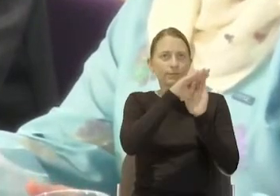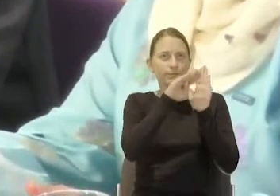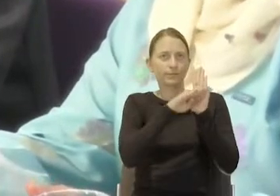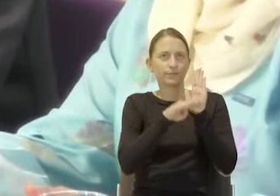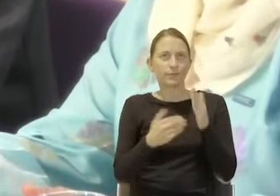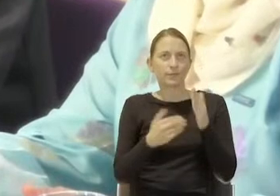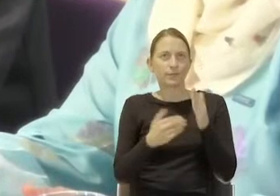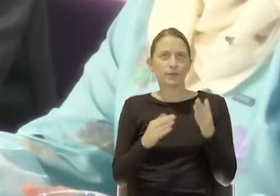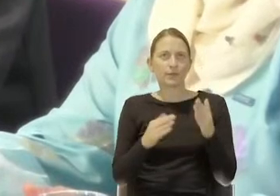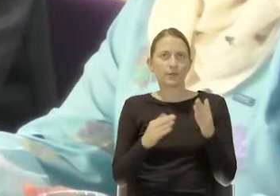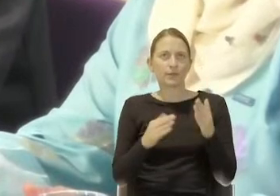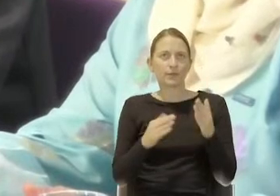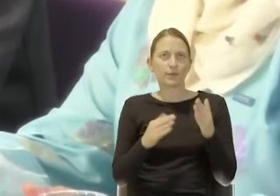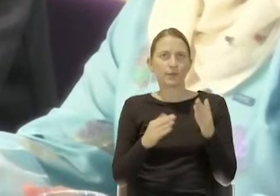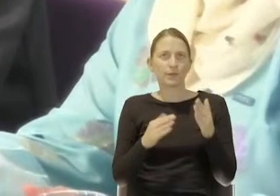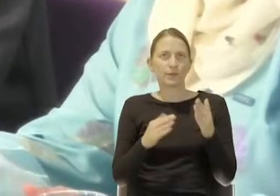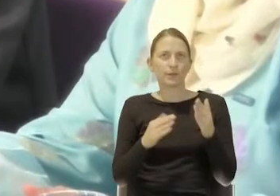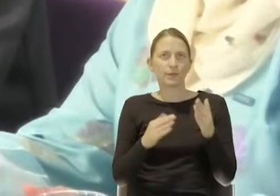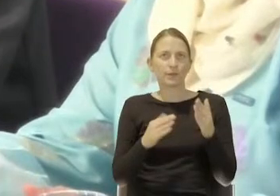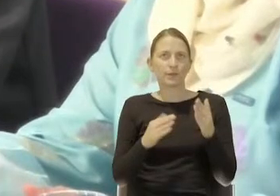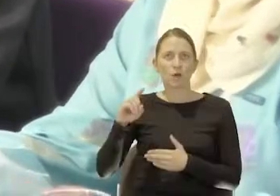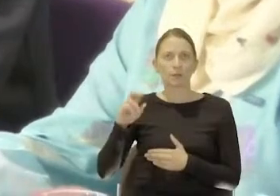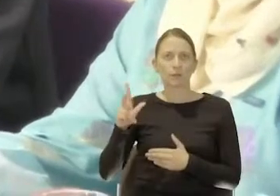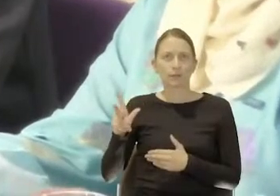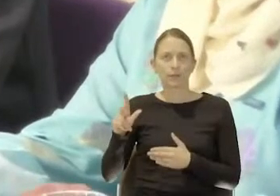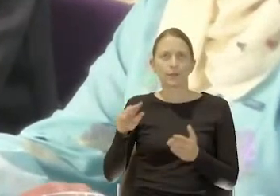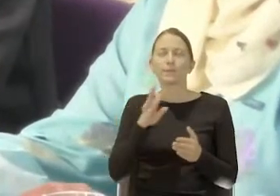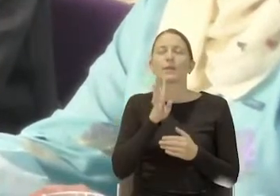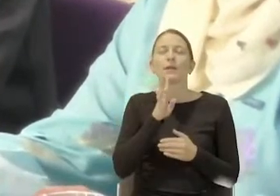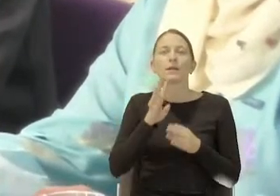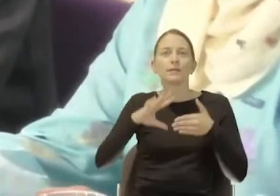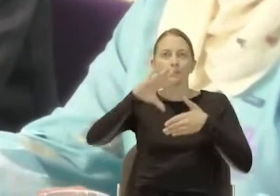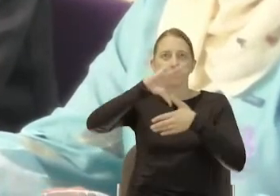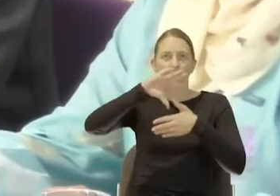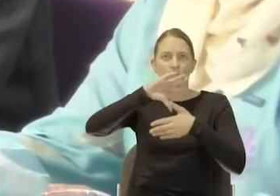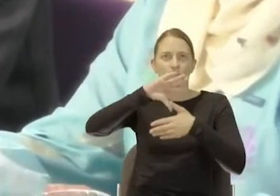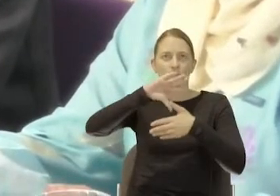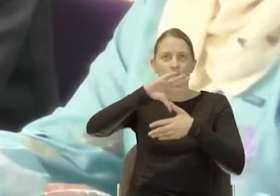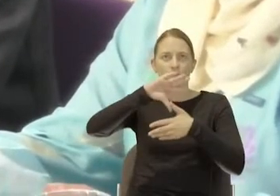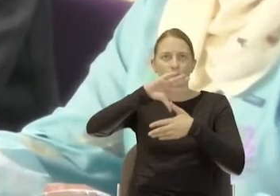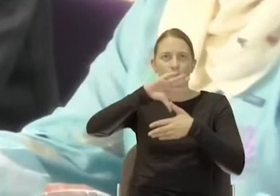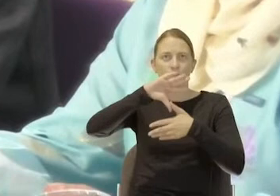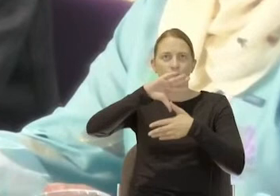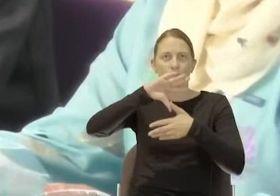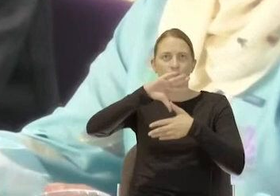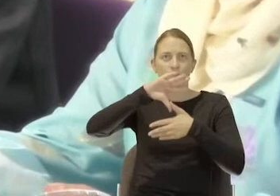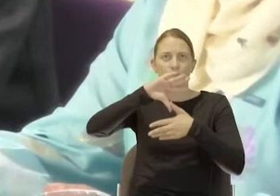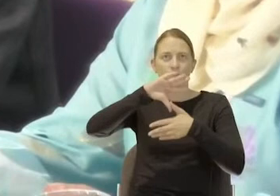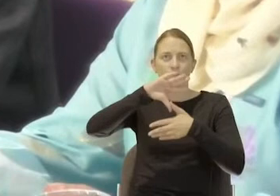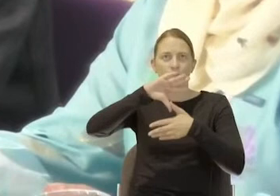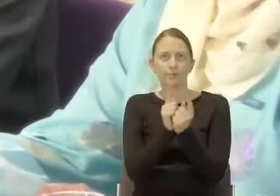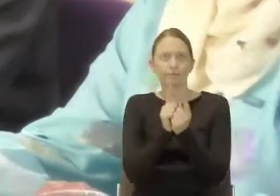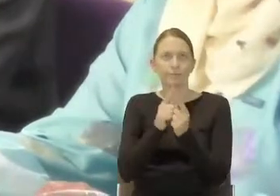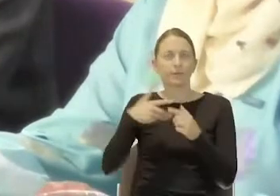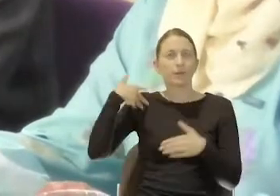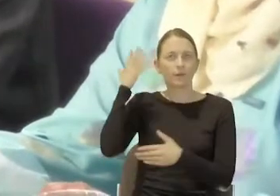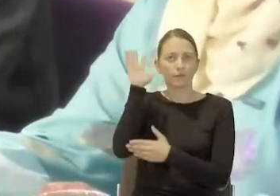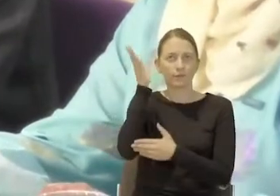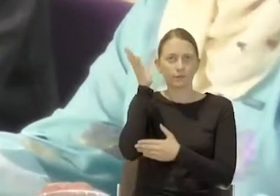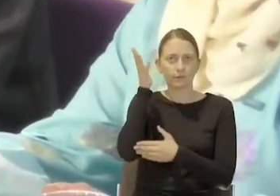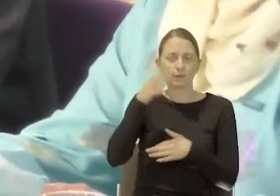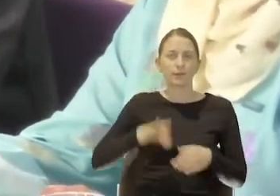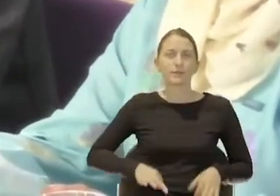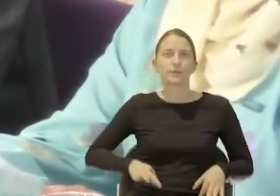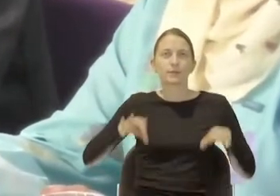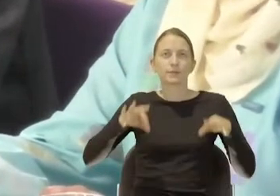Drawing upon panel interventions from the ministers, mayors, civil society organizations, the Ecosoc member